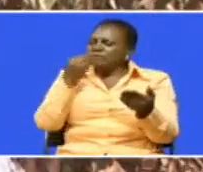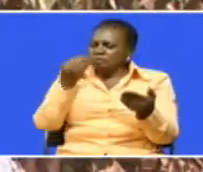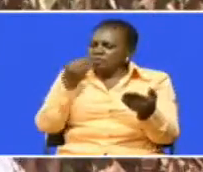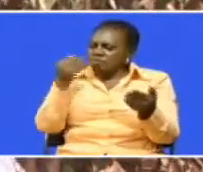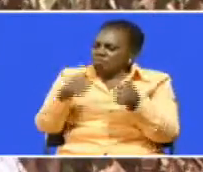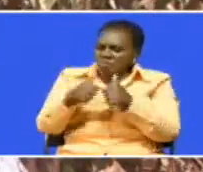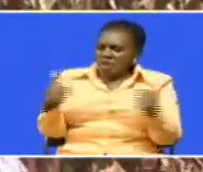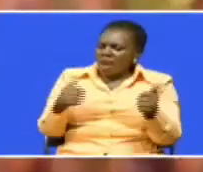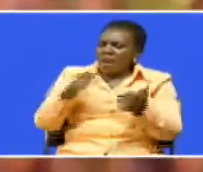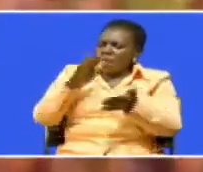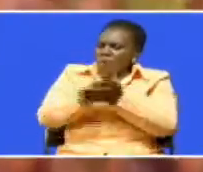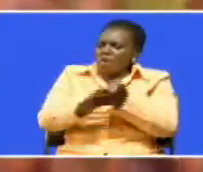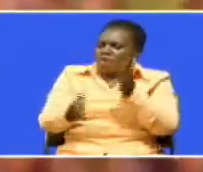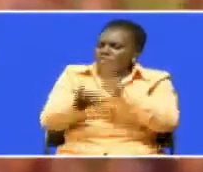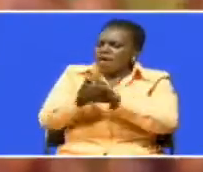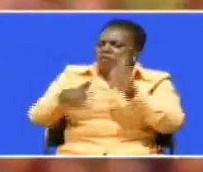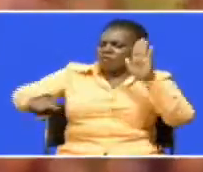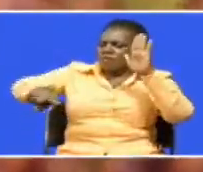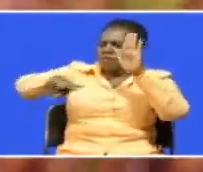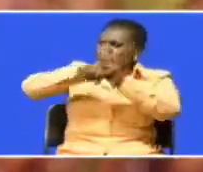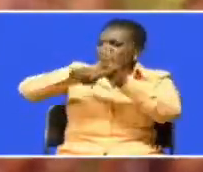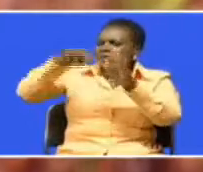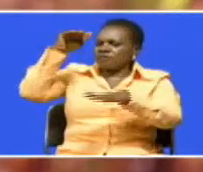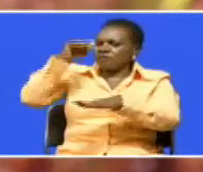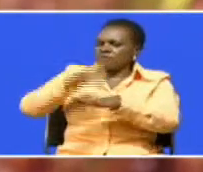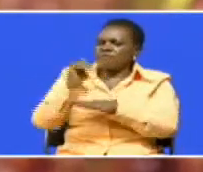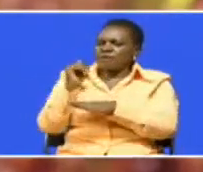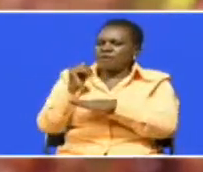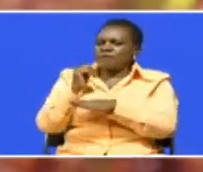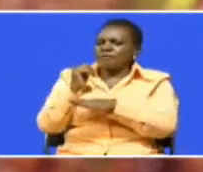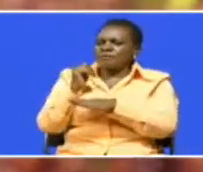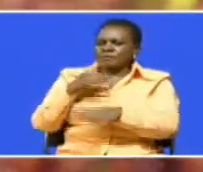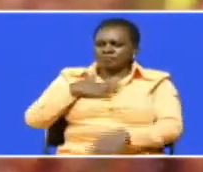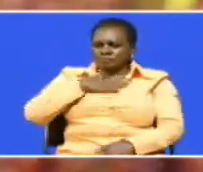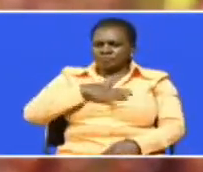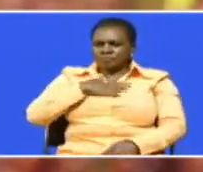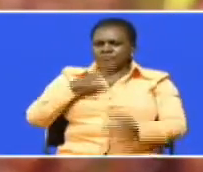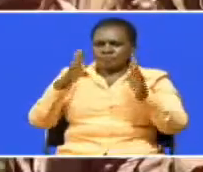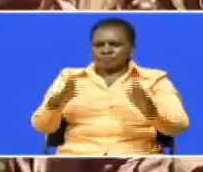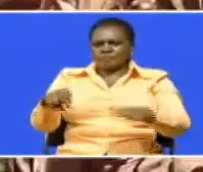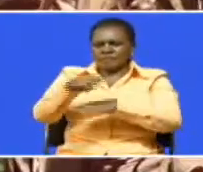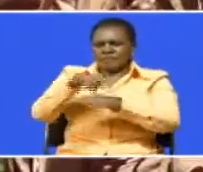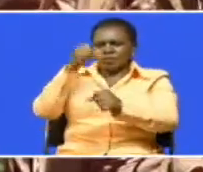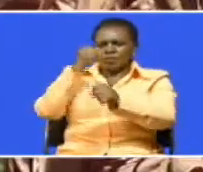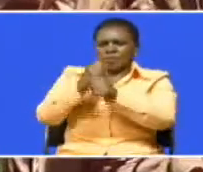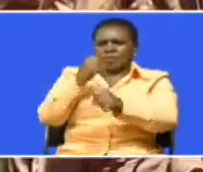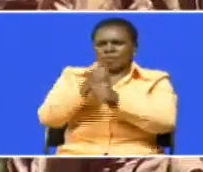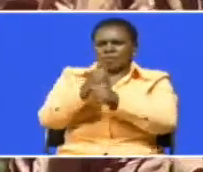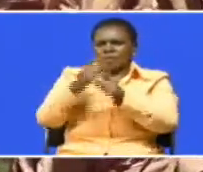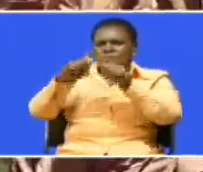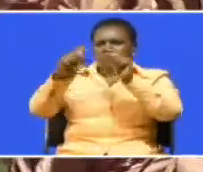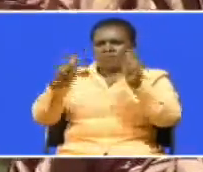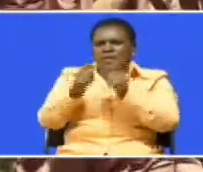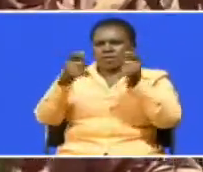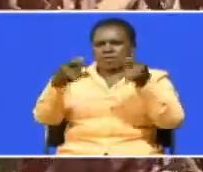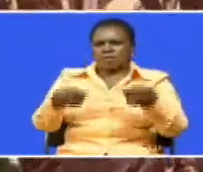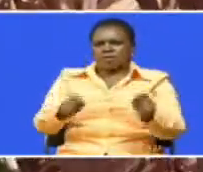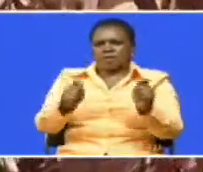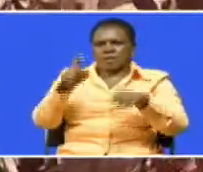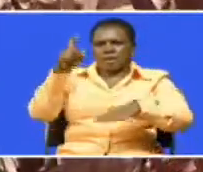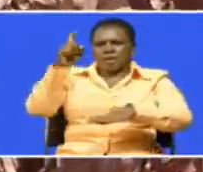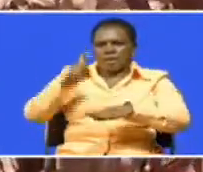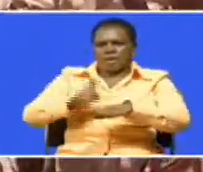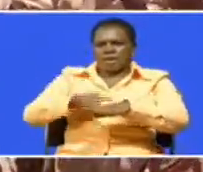it without negative effects being reported. Scientists at the National Performance Trial Center here in